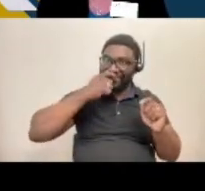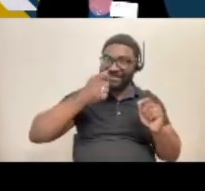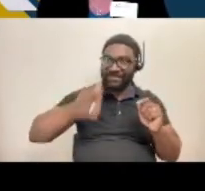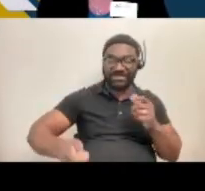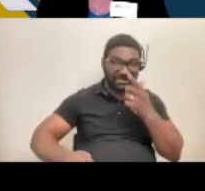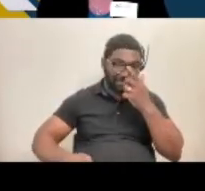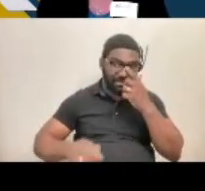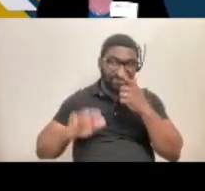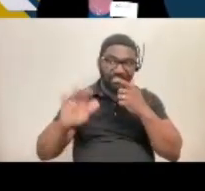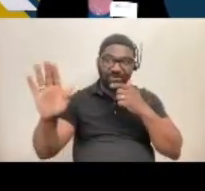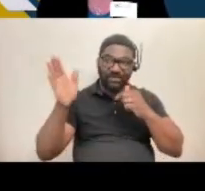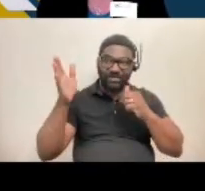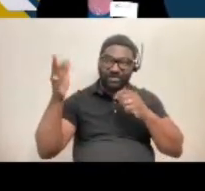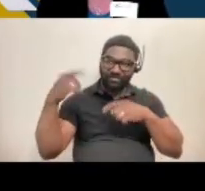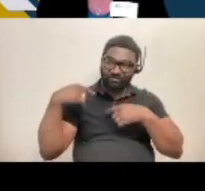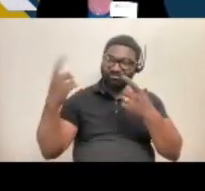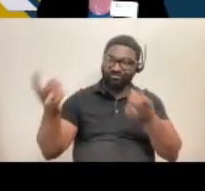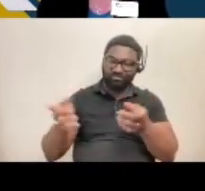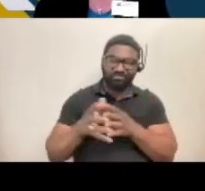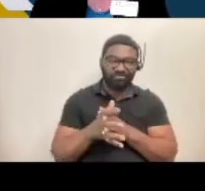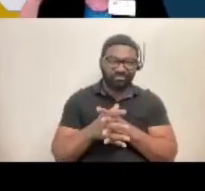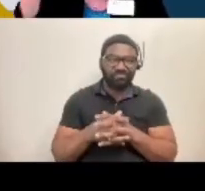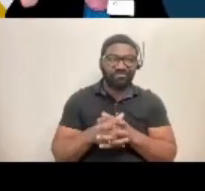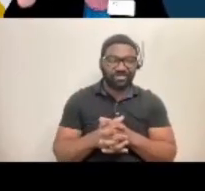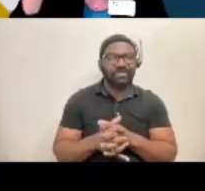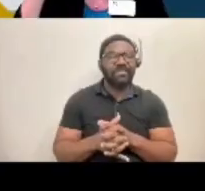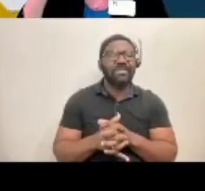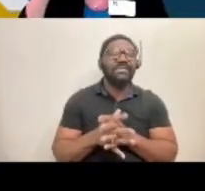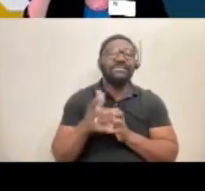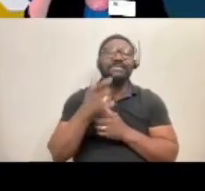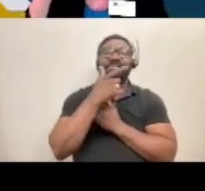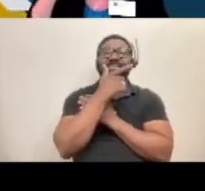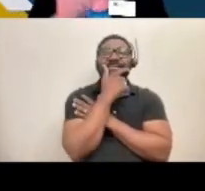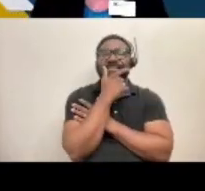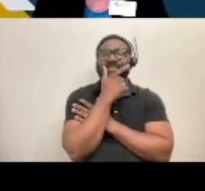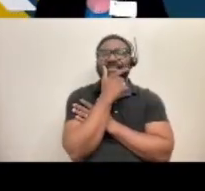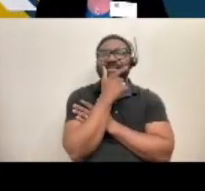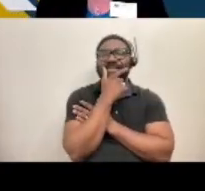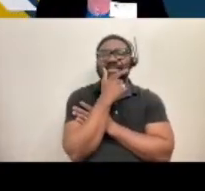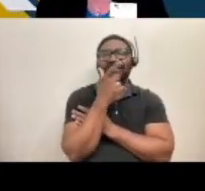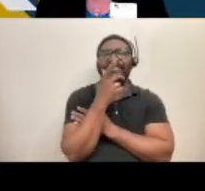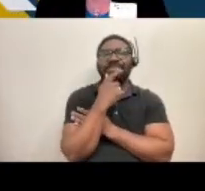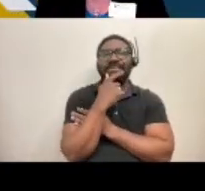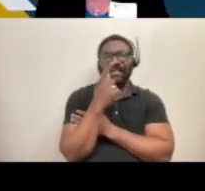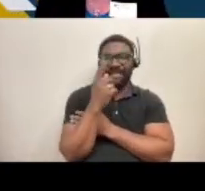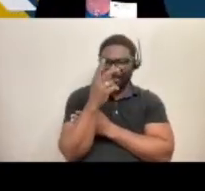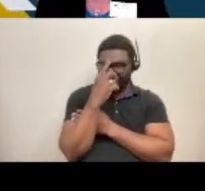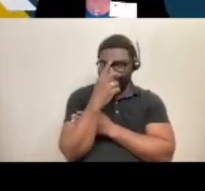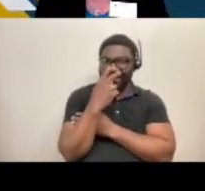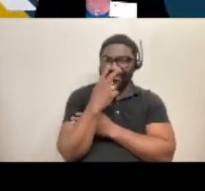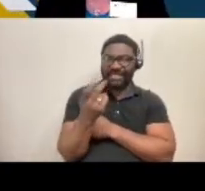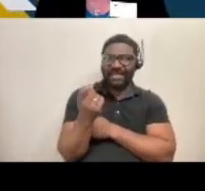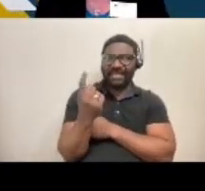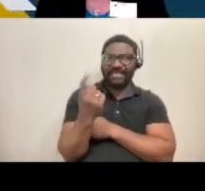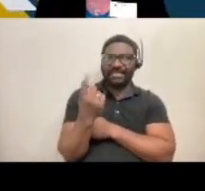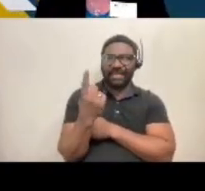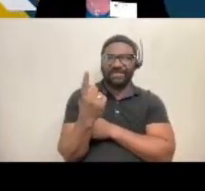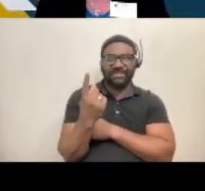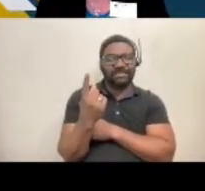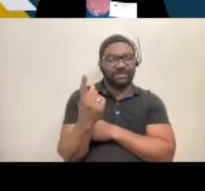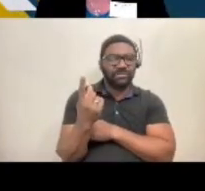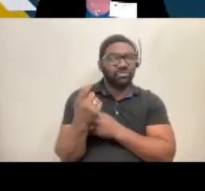what y'all have been talking about. So let's see here. There's like 11 questions here. We'll try to get to as many as we